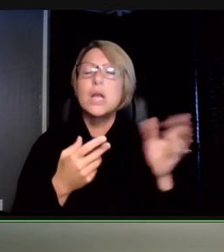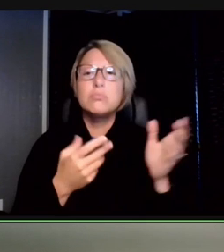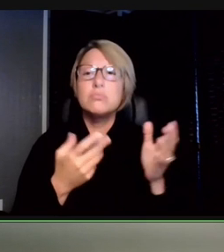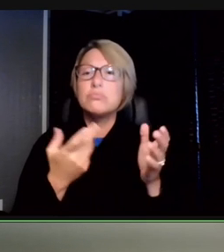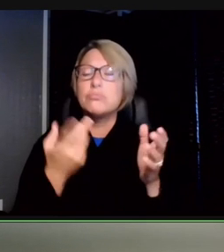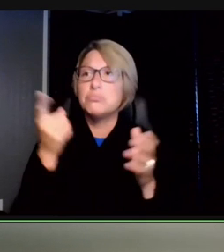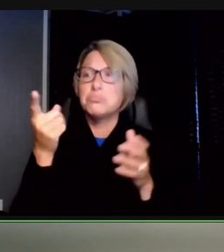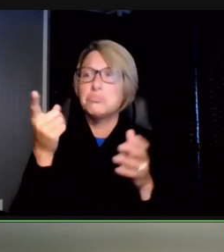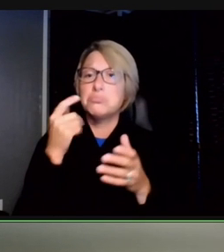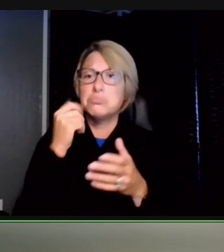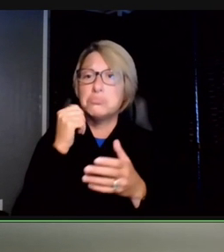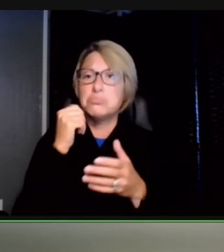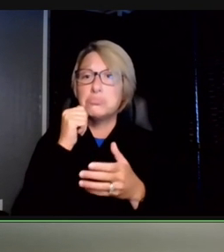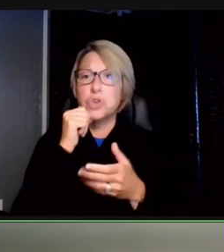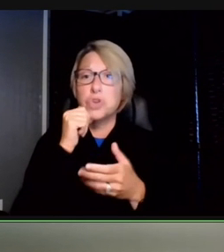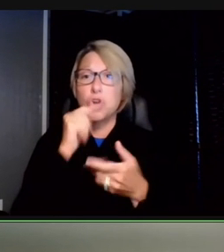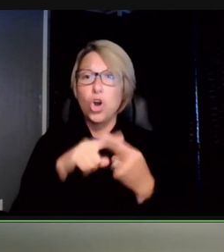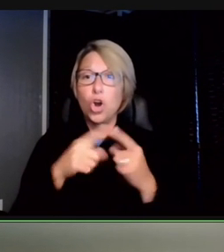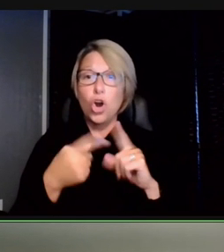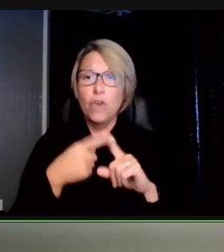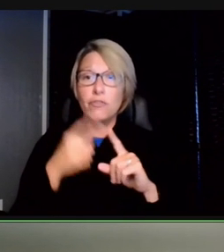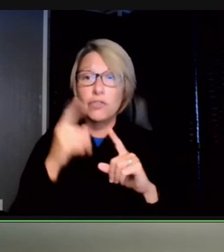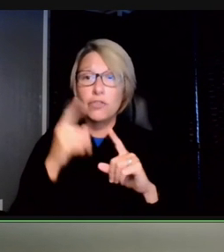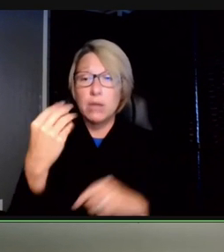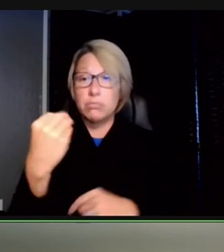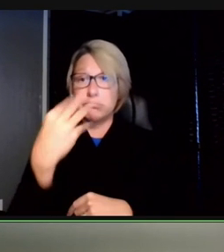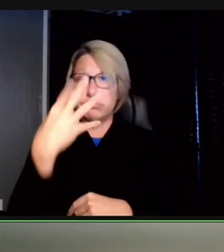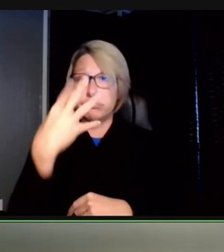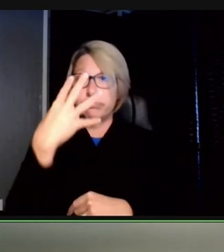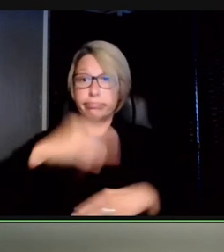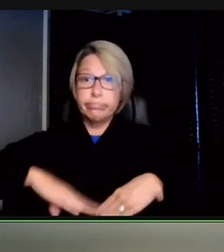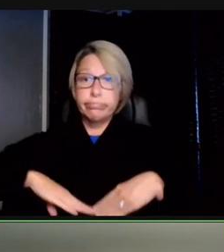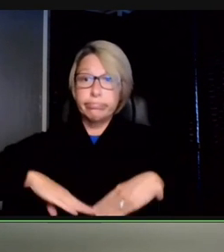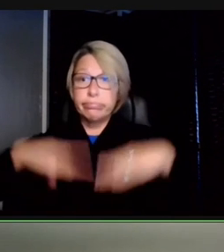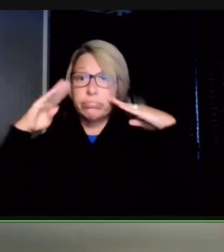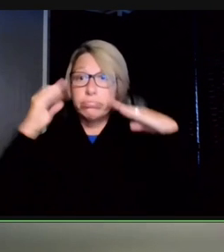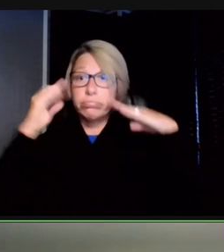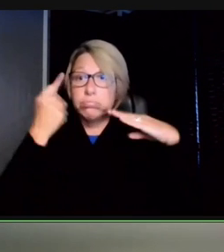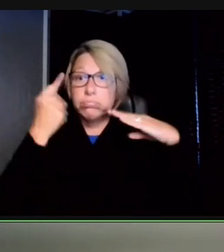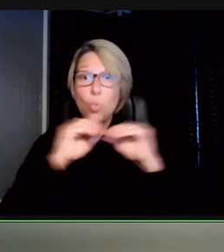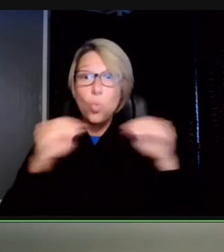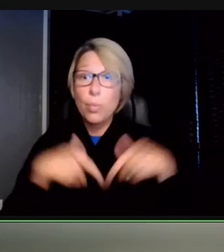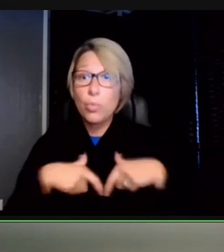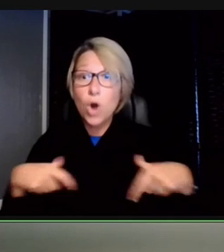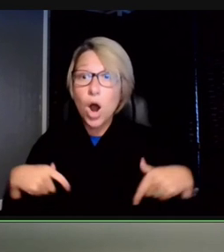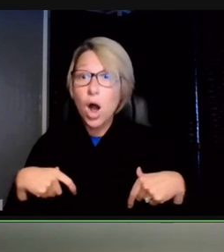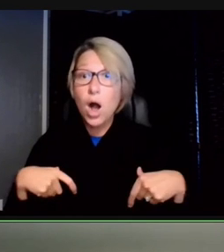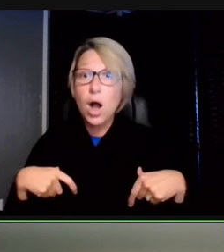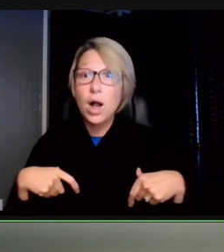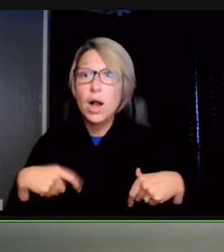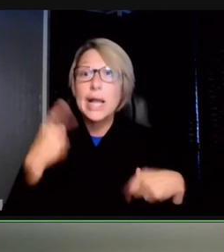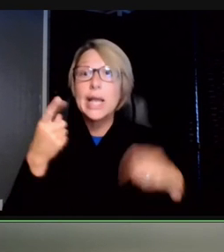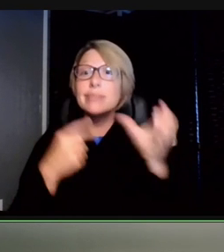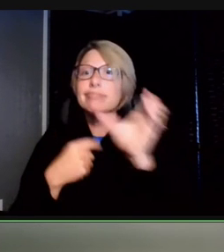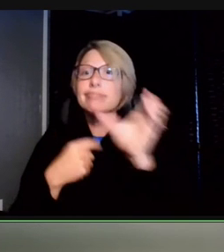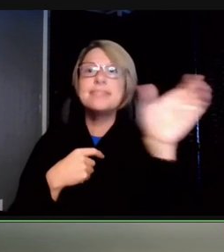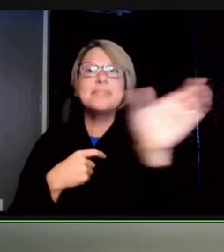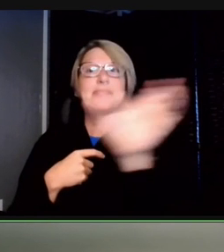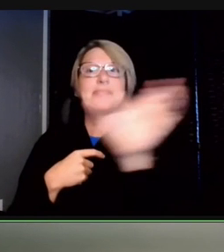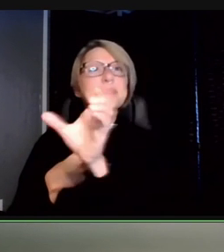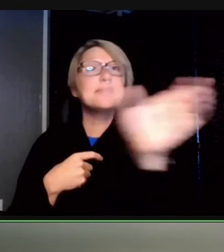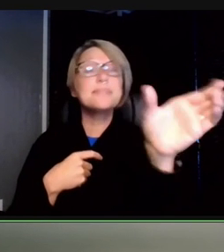from the chest up with no bra on, and he was showing that to all work his work friend.